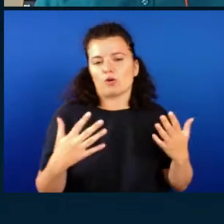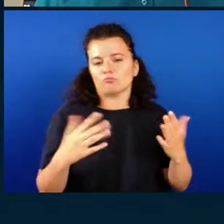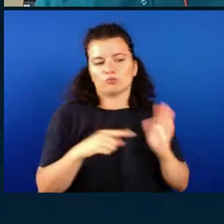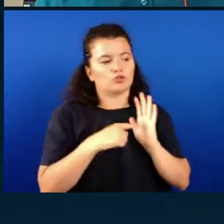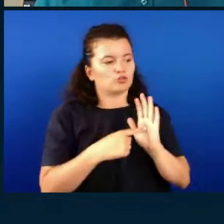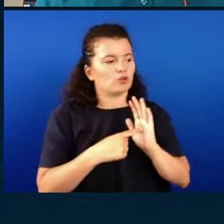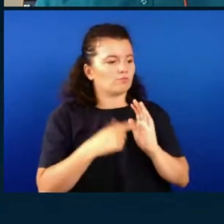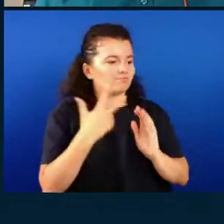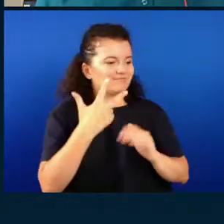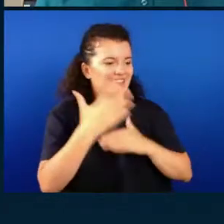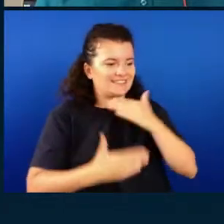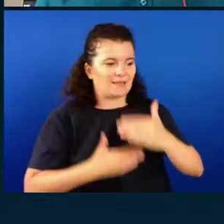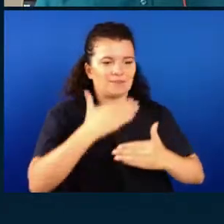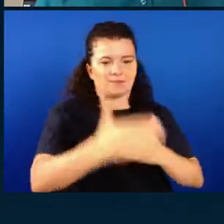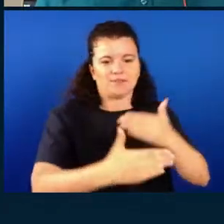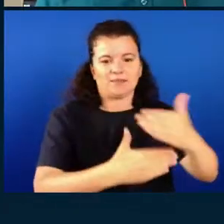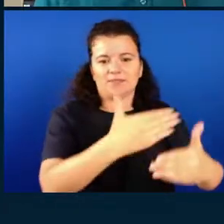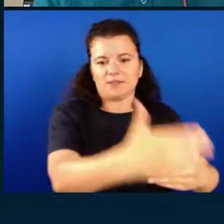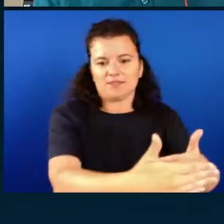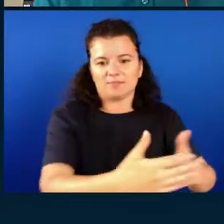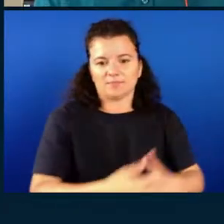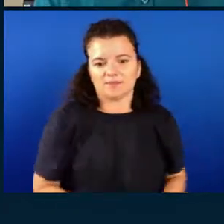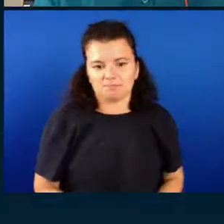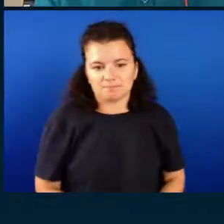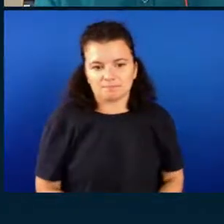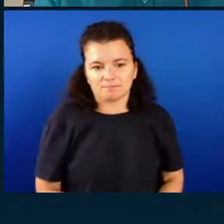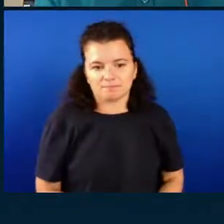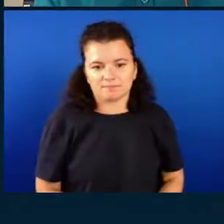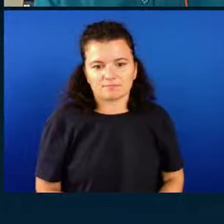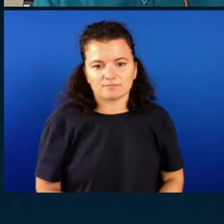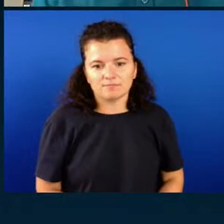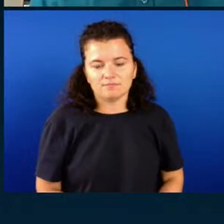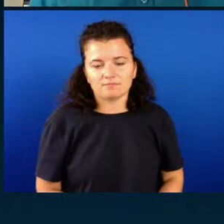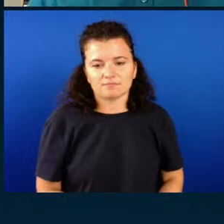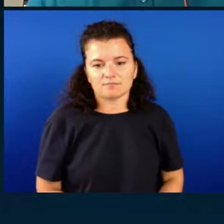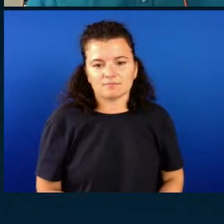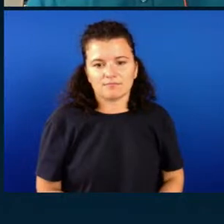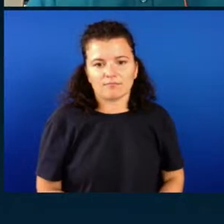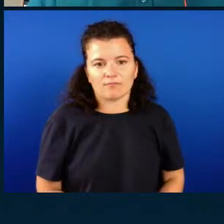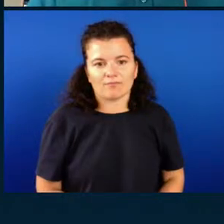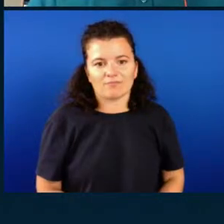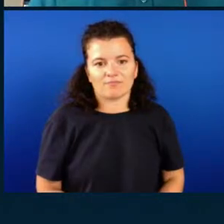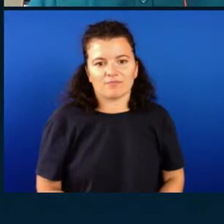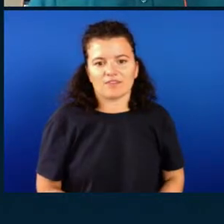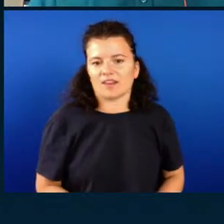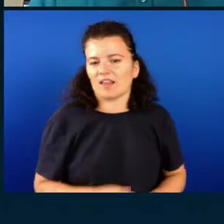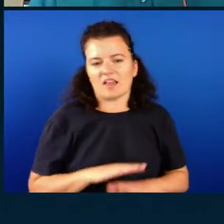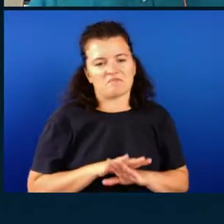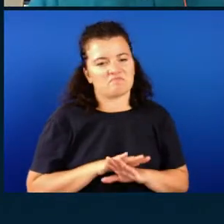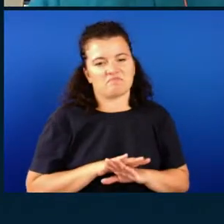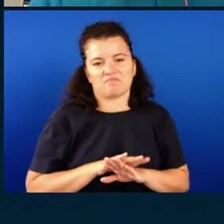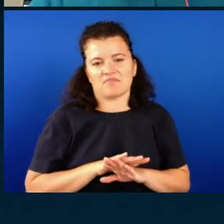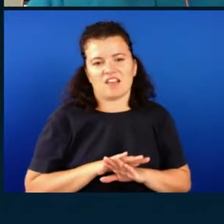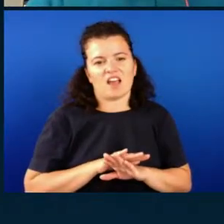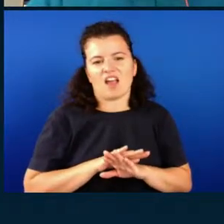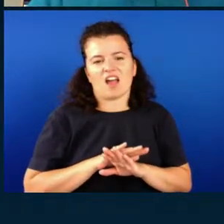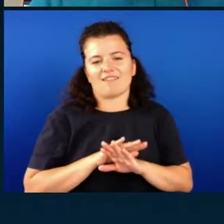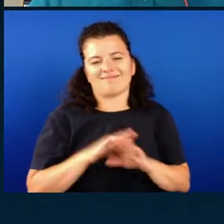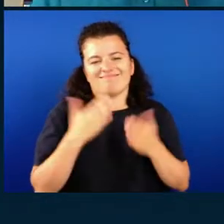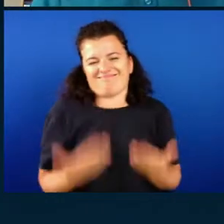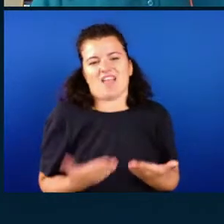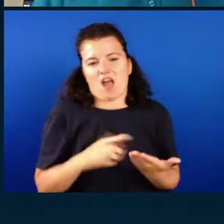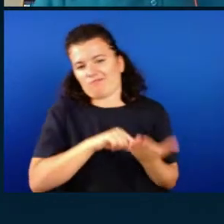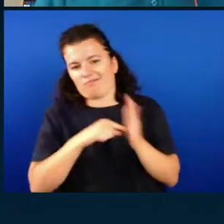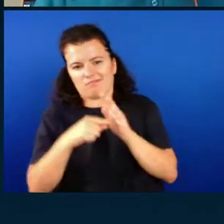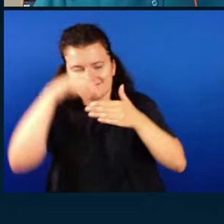set up. Let me see, actually, yeah. I'm not going to take you through that, but that's like that's